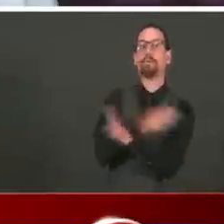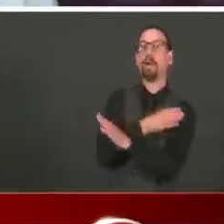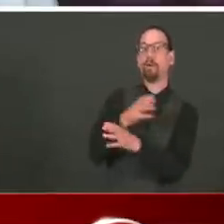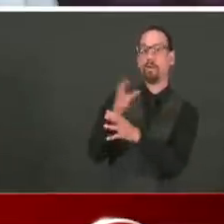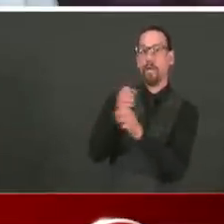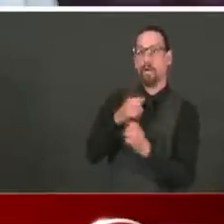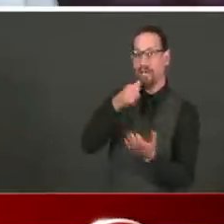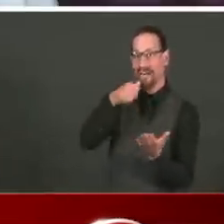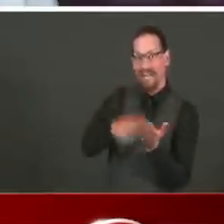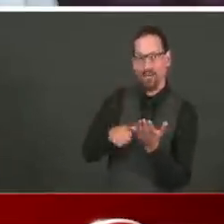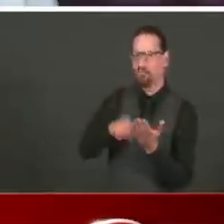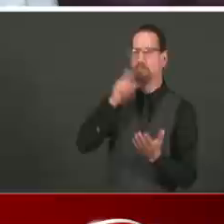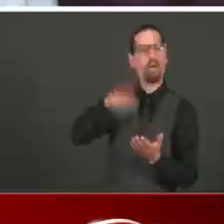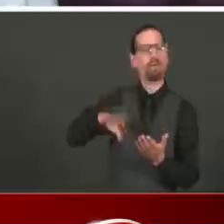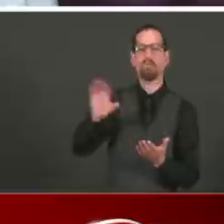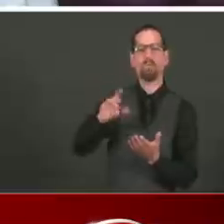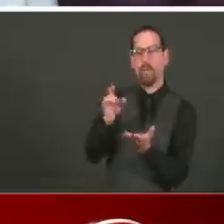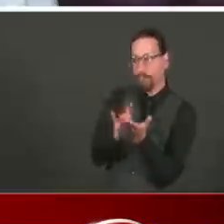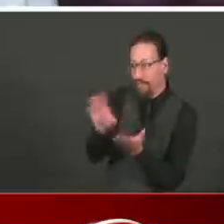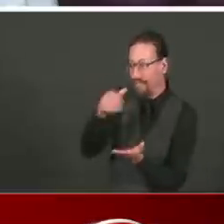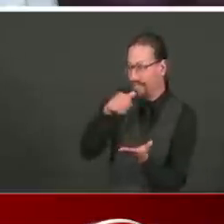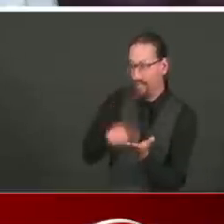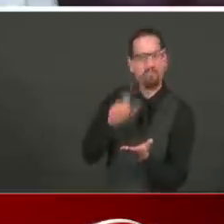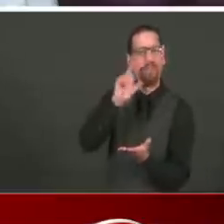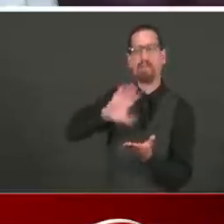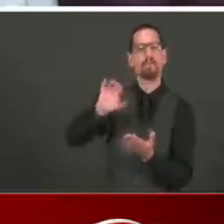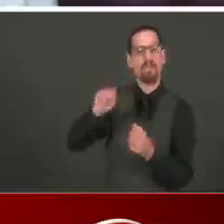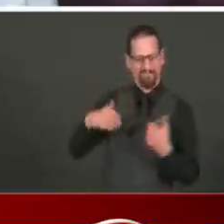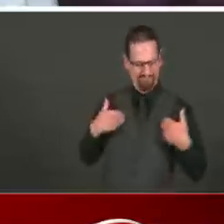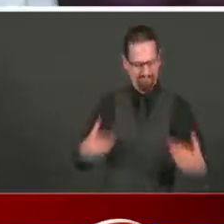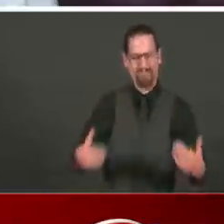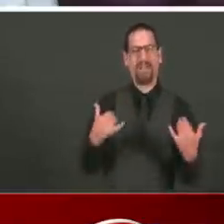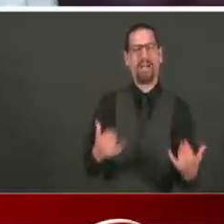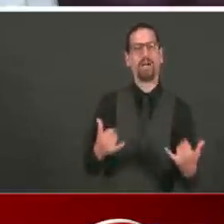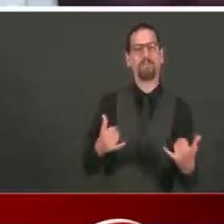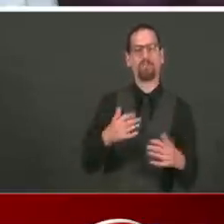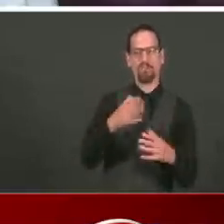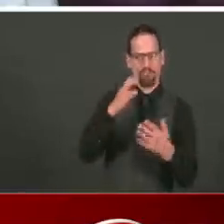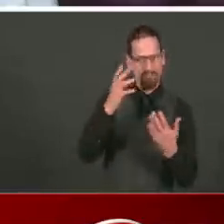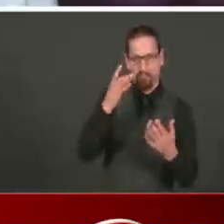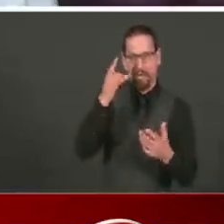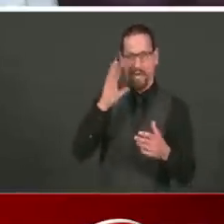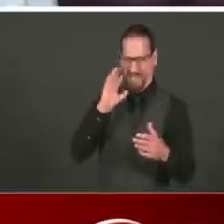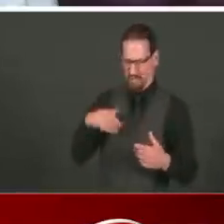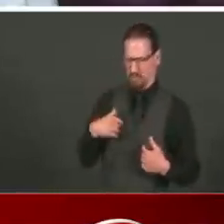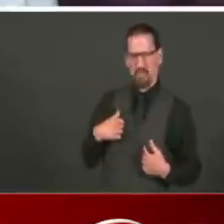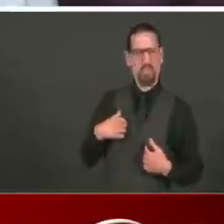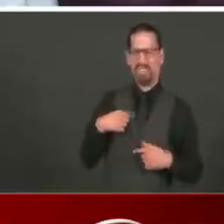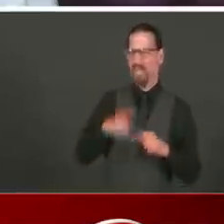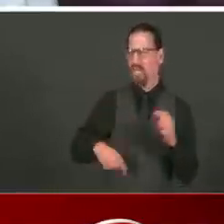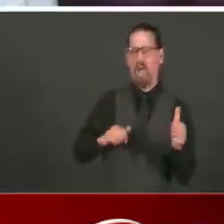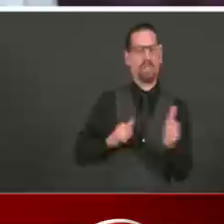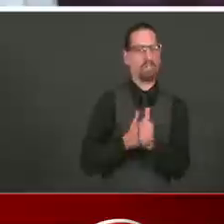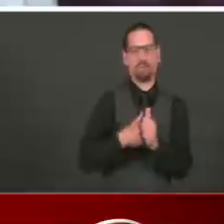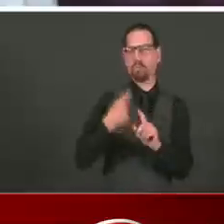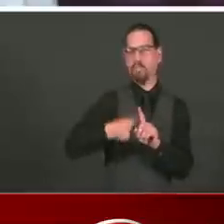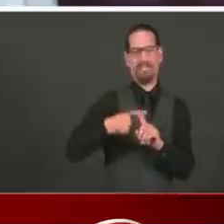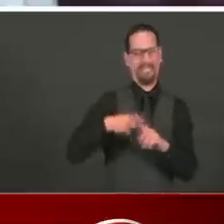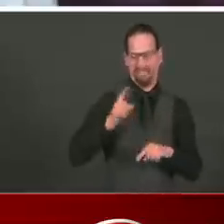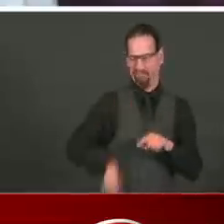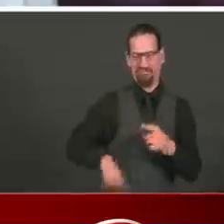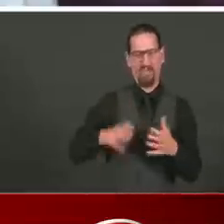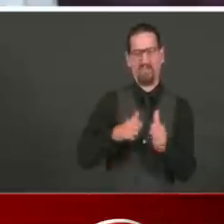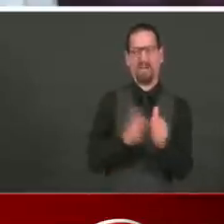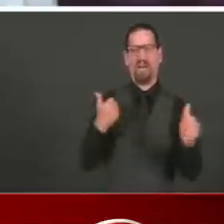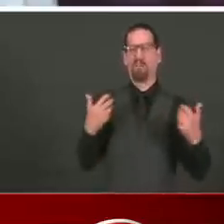If you think you're on the verge of being evicted because you know you're not going to be able to catch up on the rent that you already owe. The whole point